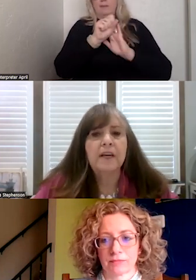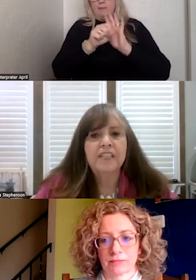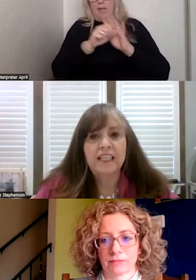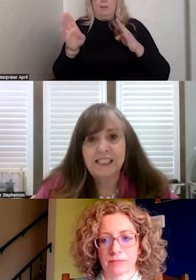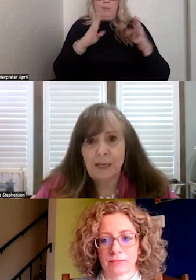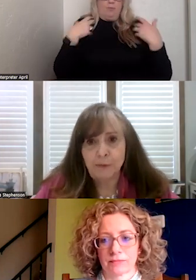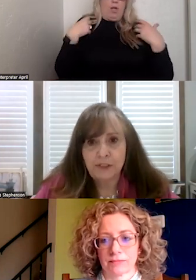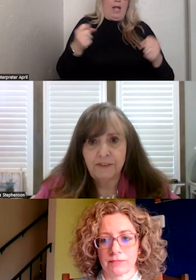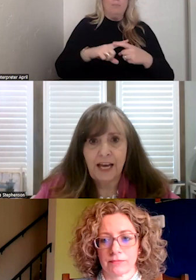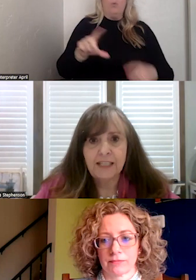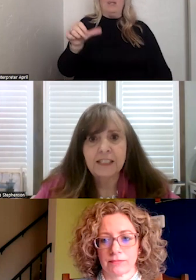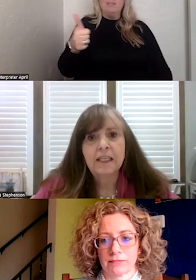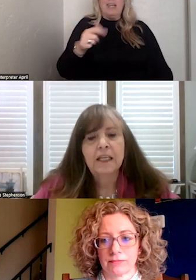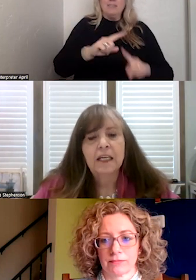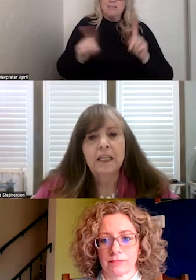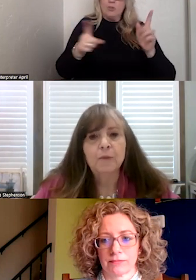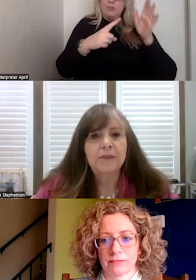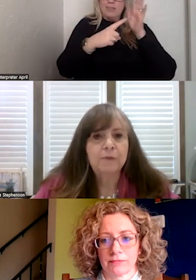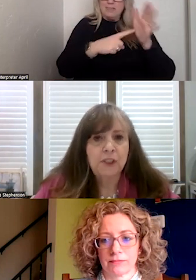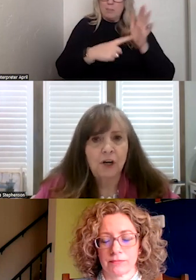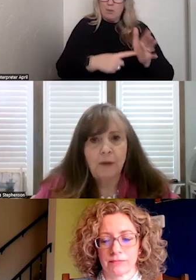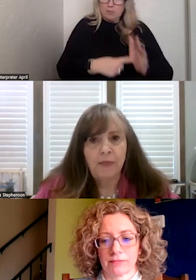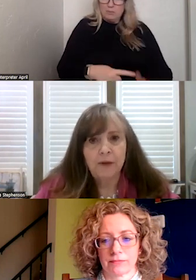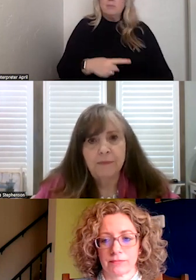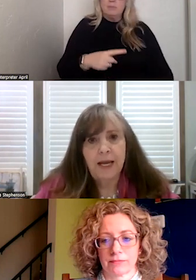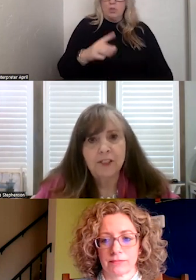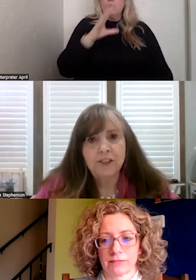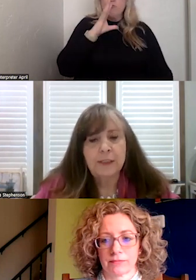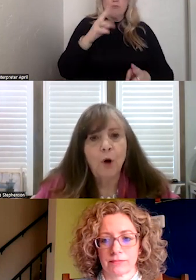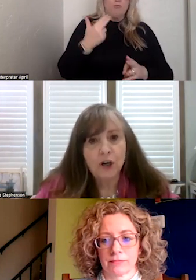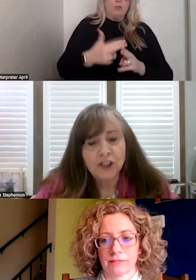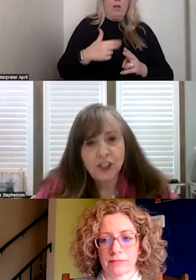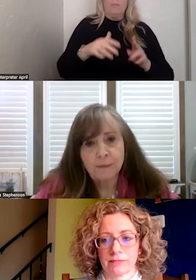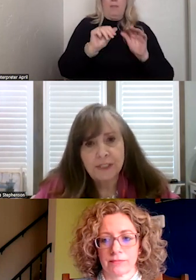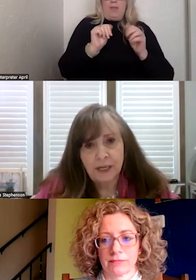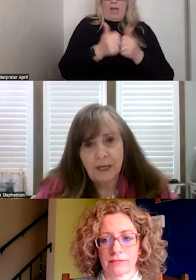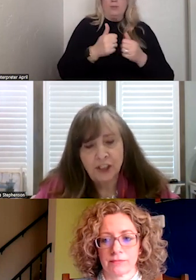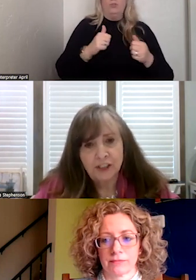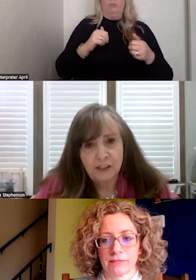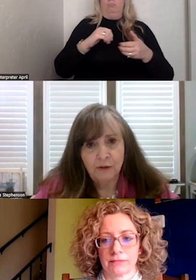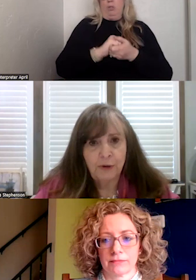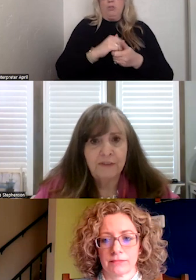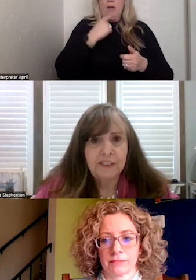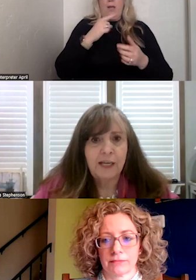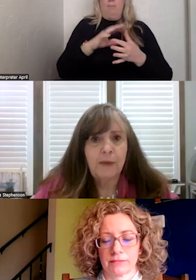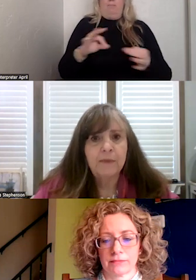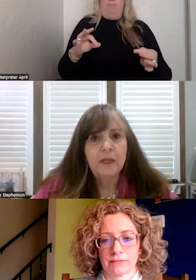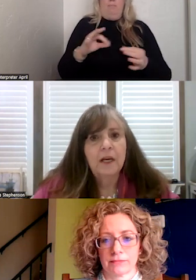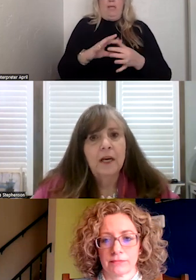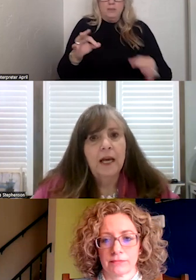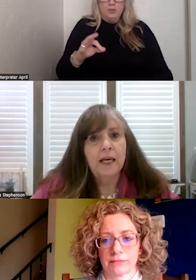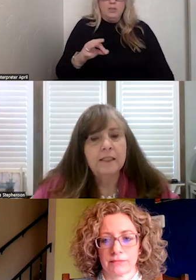enforcement, we have 10 examples of that. We talk about the agency partnerships that I mentioned in our previous